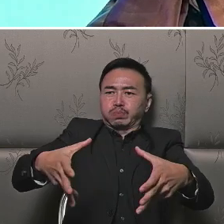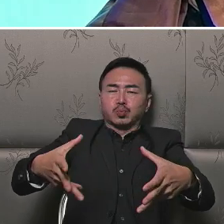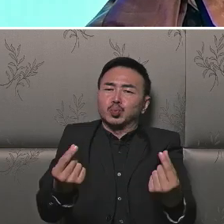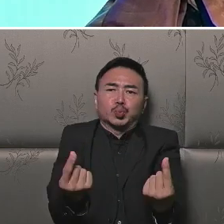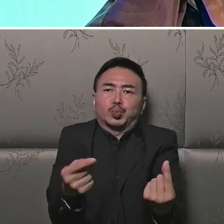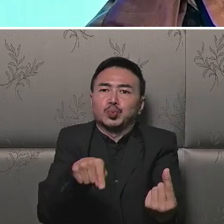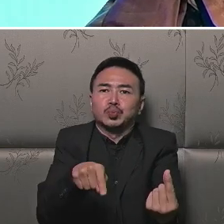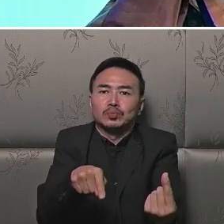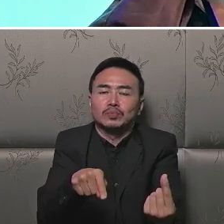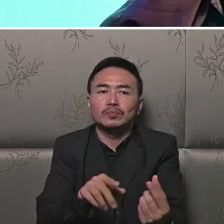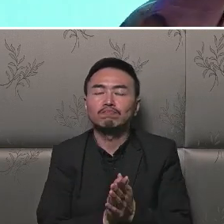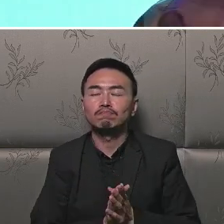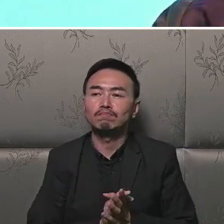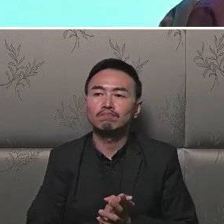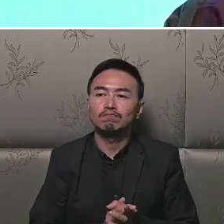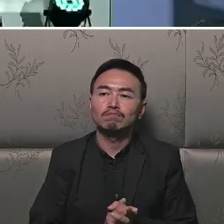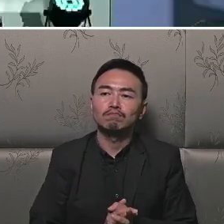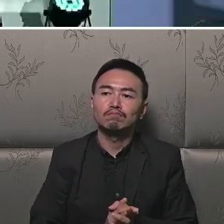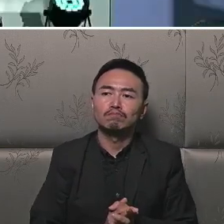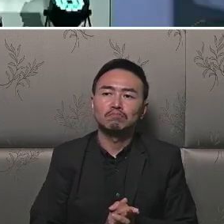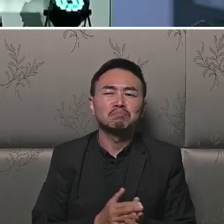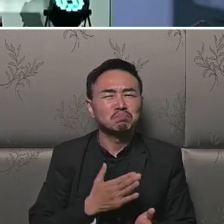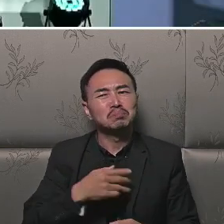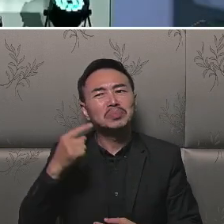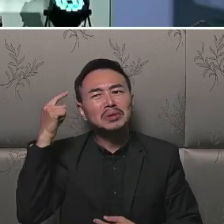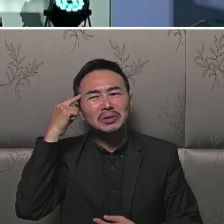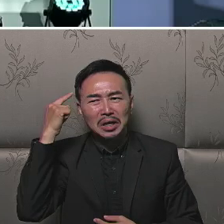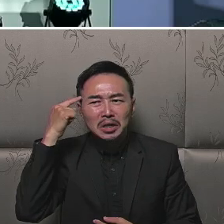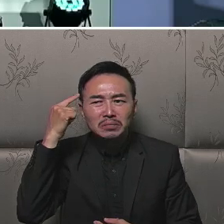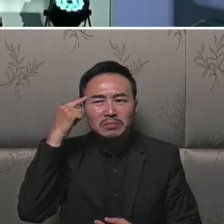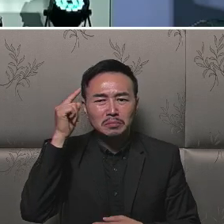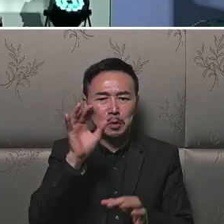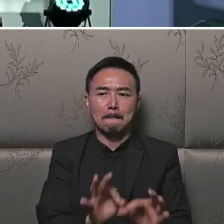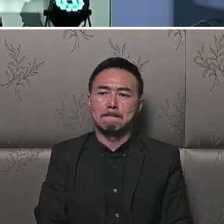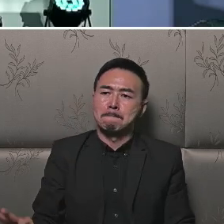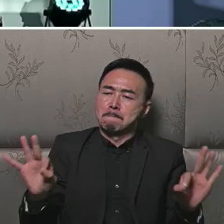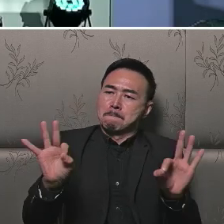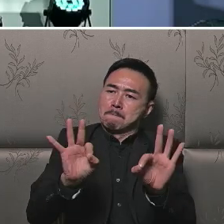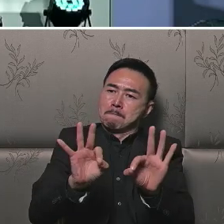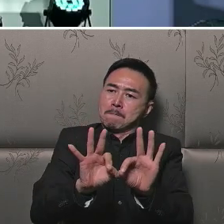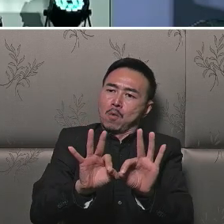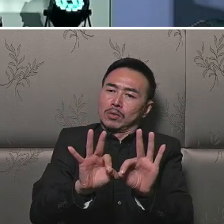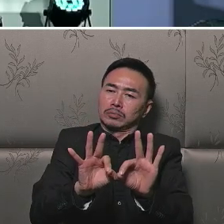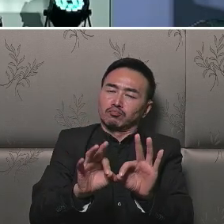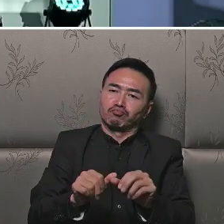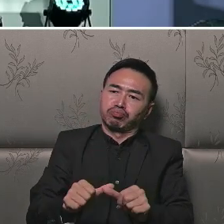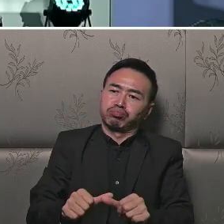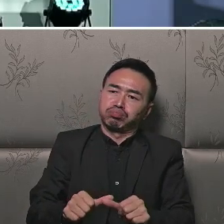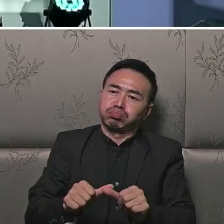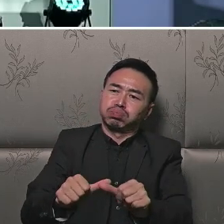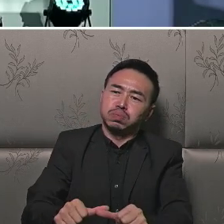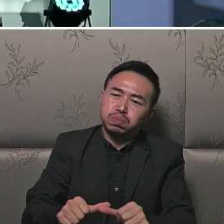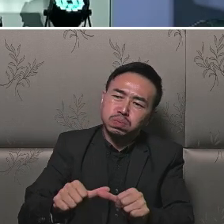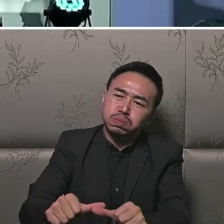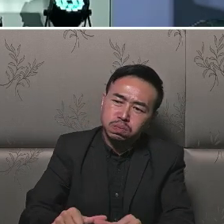It's on the sustainability because I and my team would transfer to other